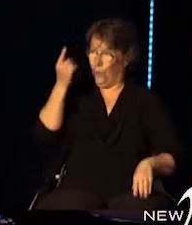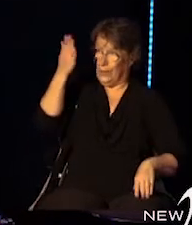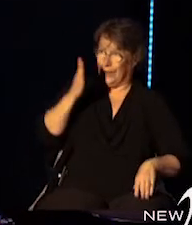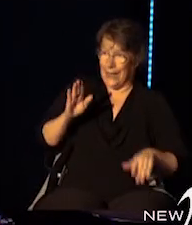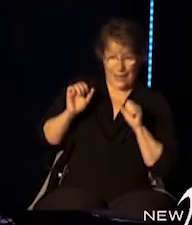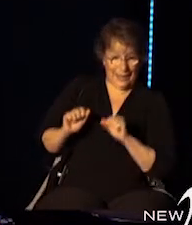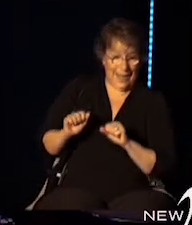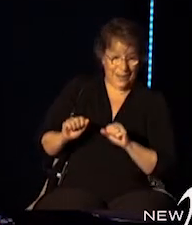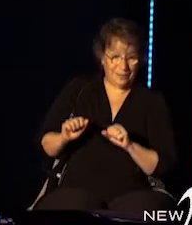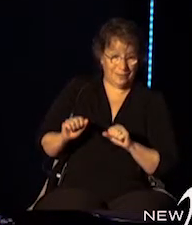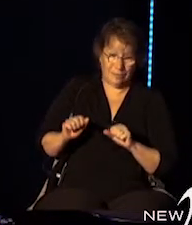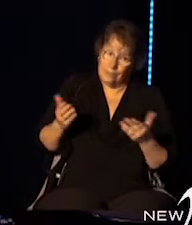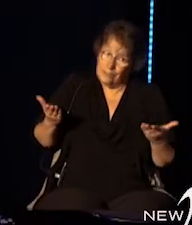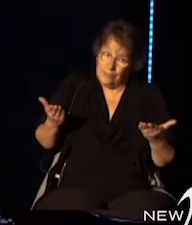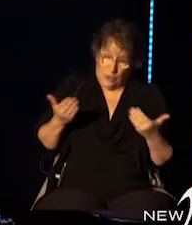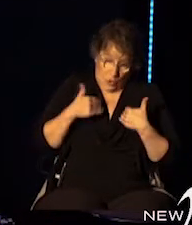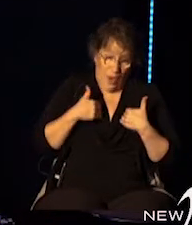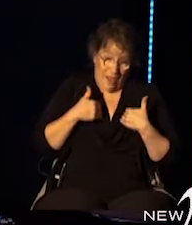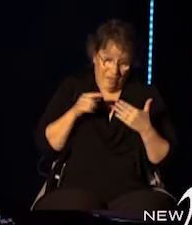that?